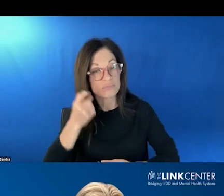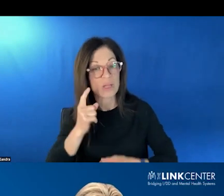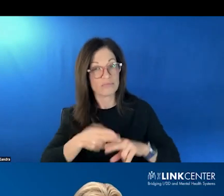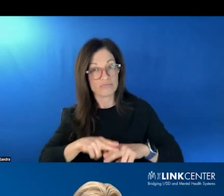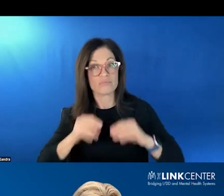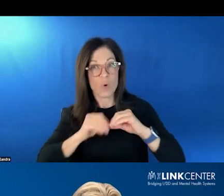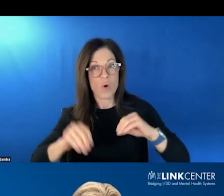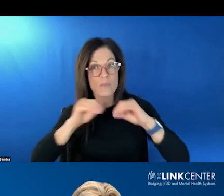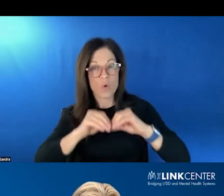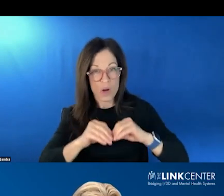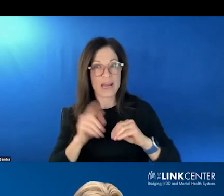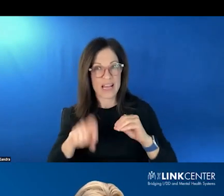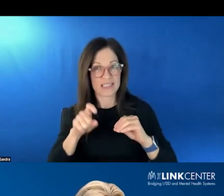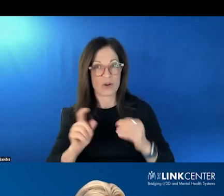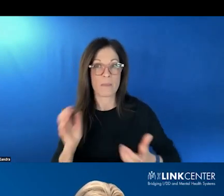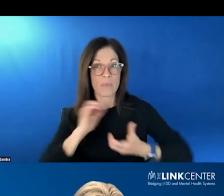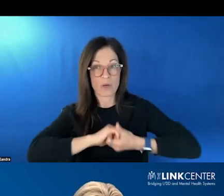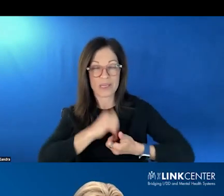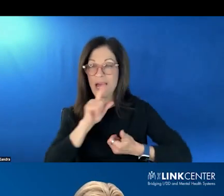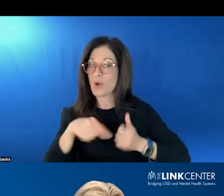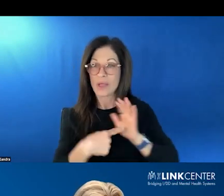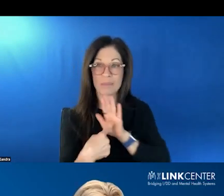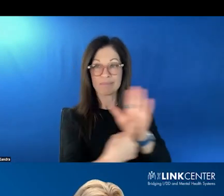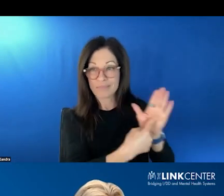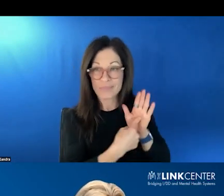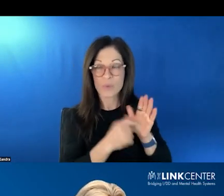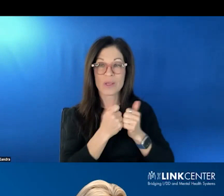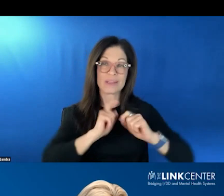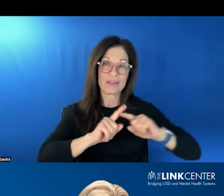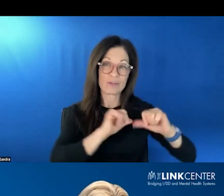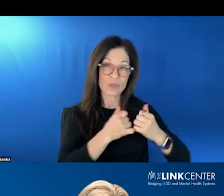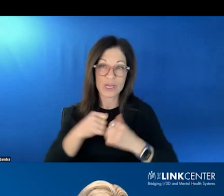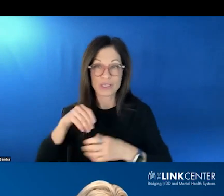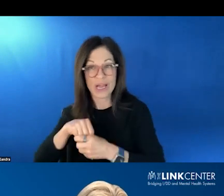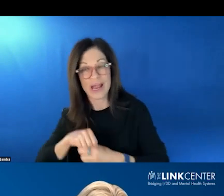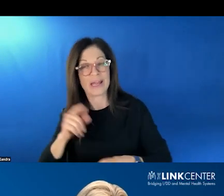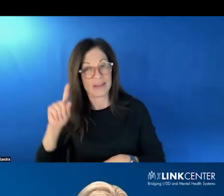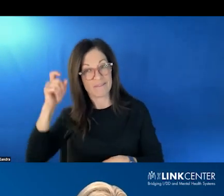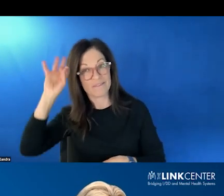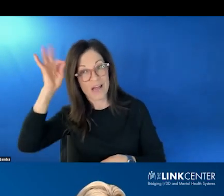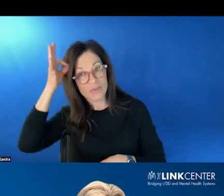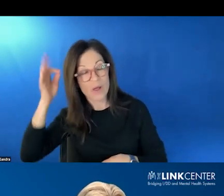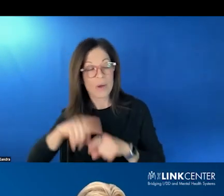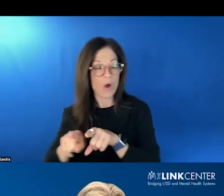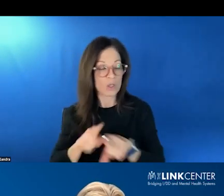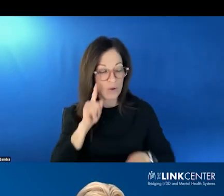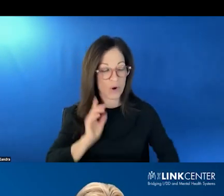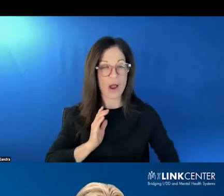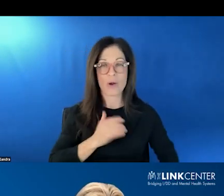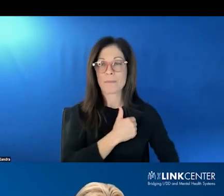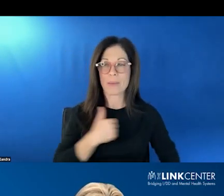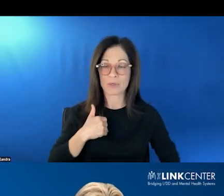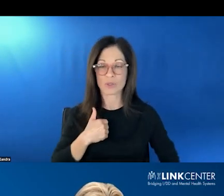necessary partnership, not just to model across our associations at the federal level, but for our members to respectively